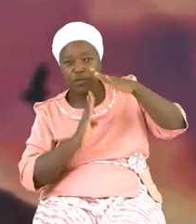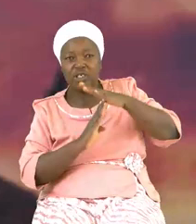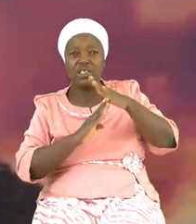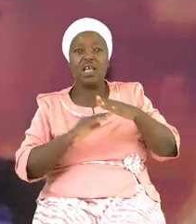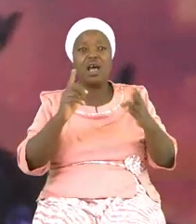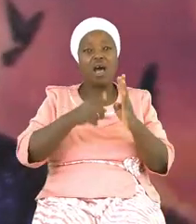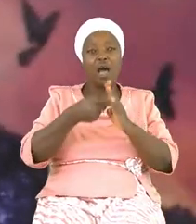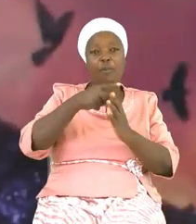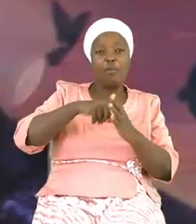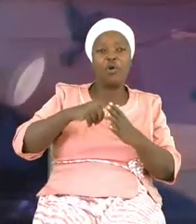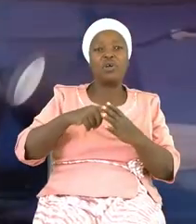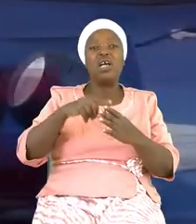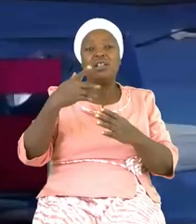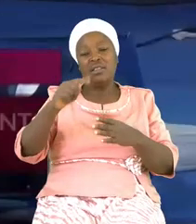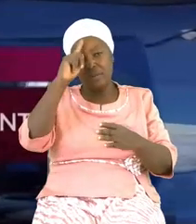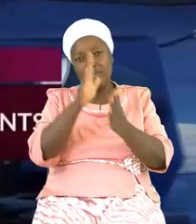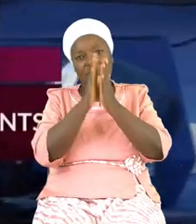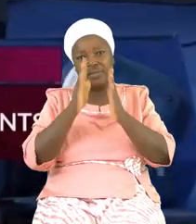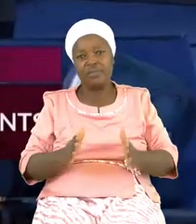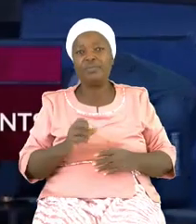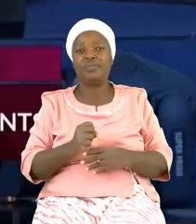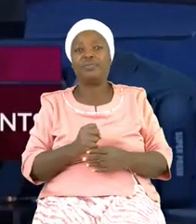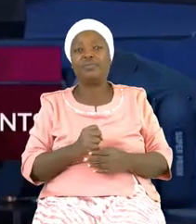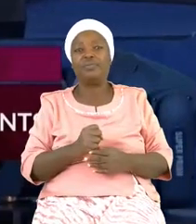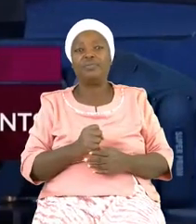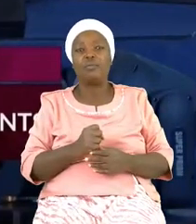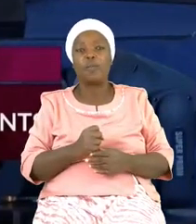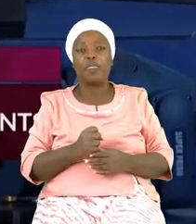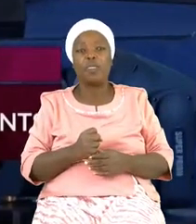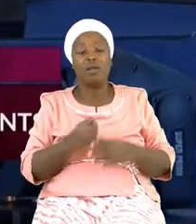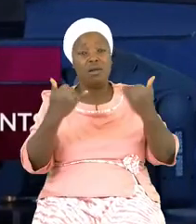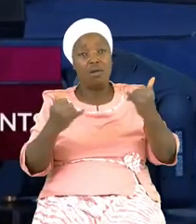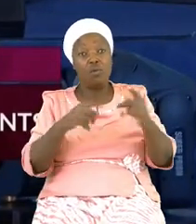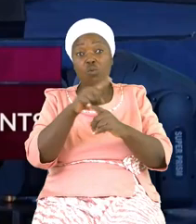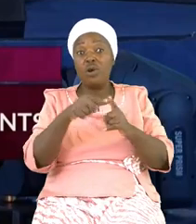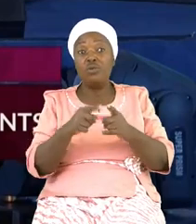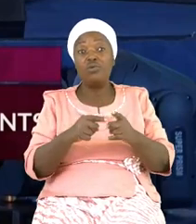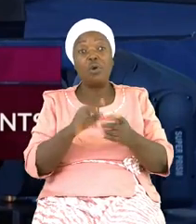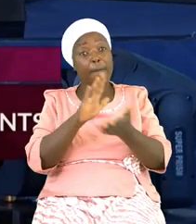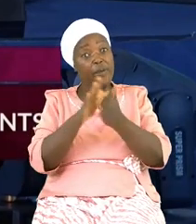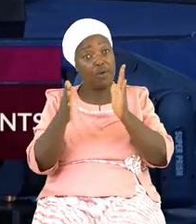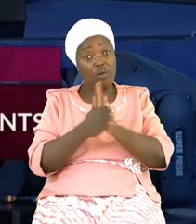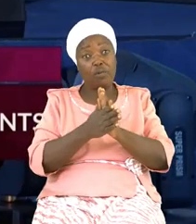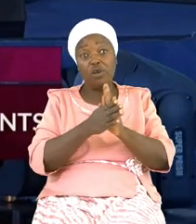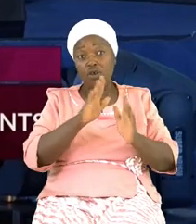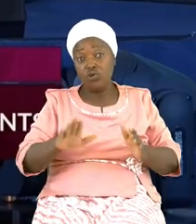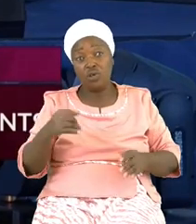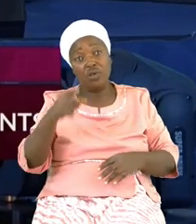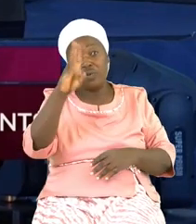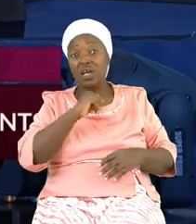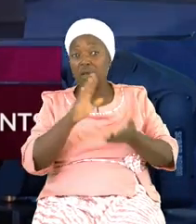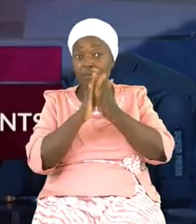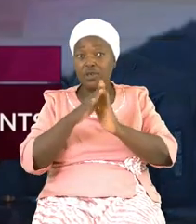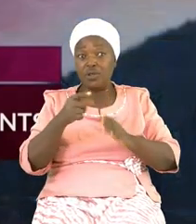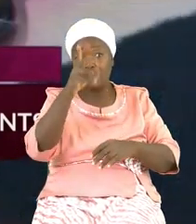among the saints. Now, when we become children of God and the peace of God is in our